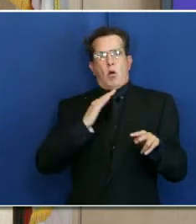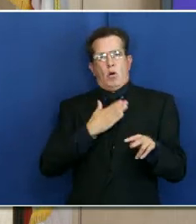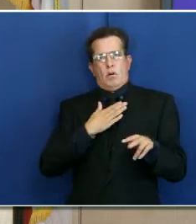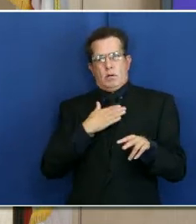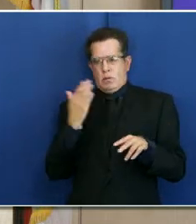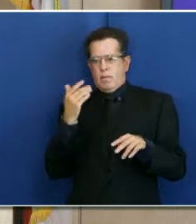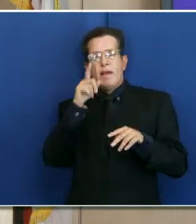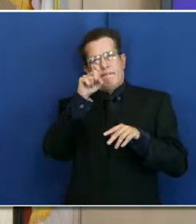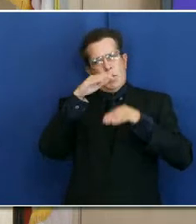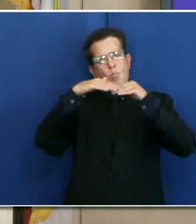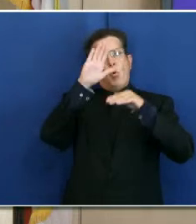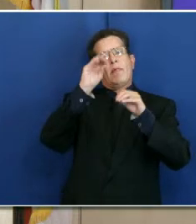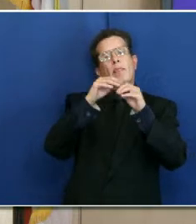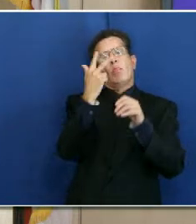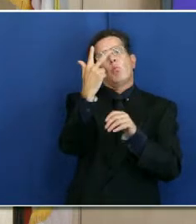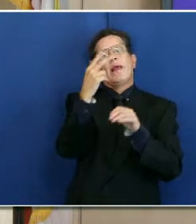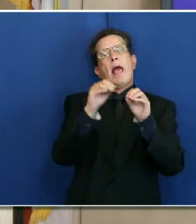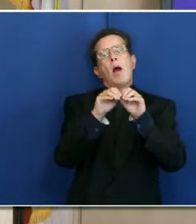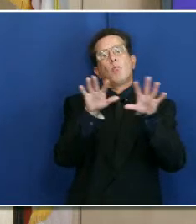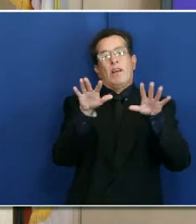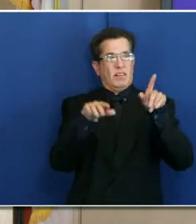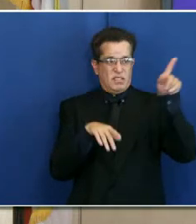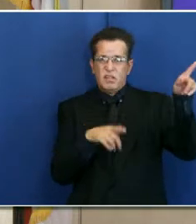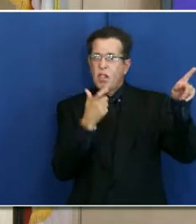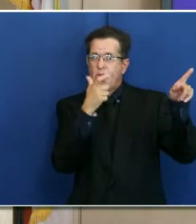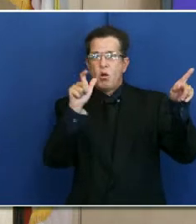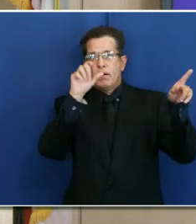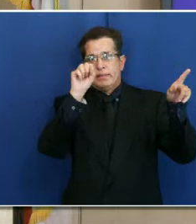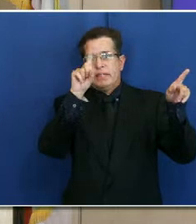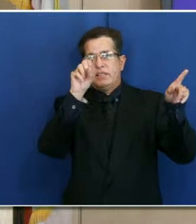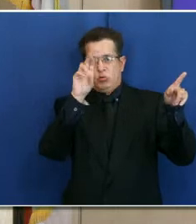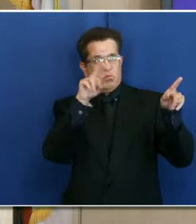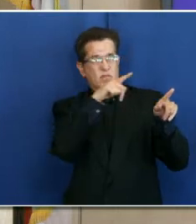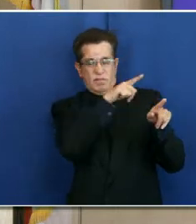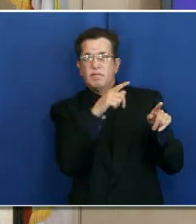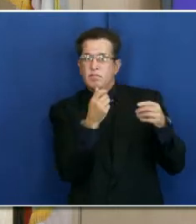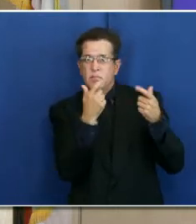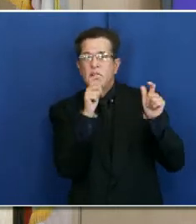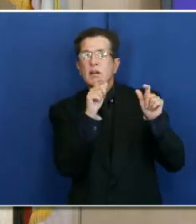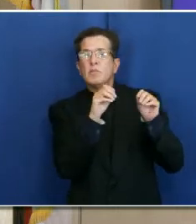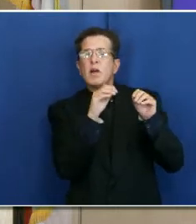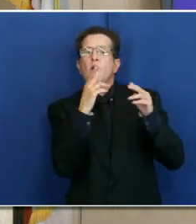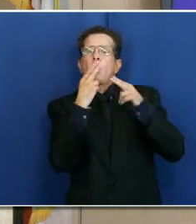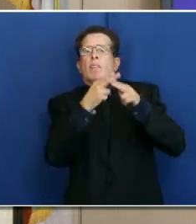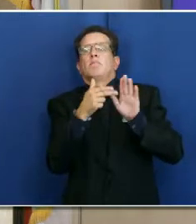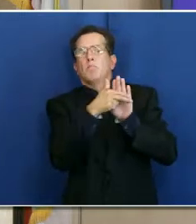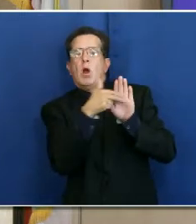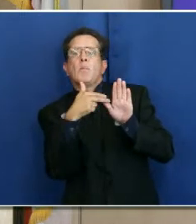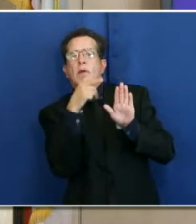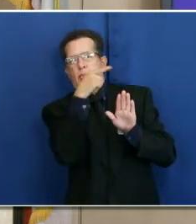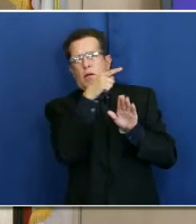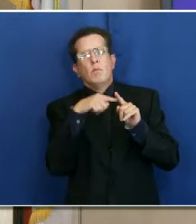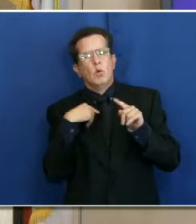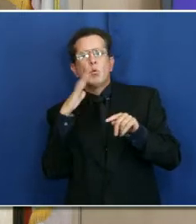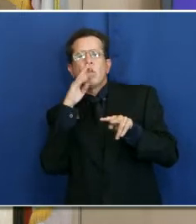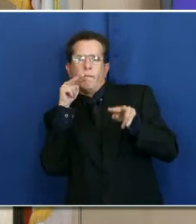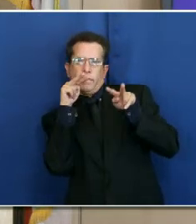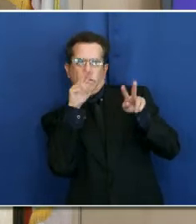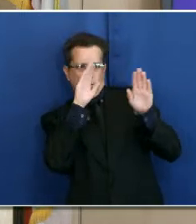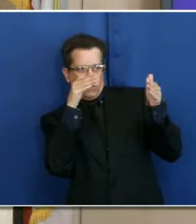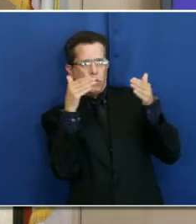a large group, that very large group at San Diego State, you could say that it meets that definition, but we're actually looking more focused about where